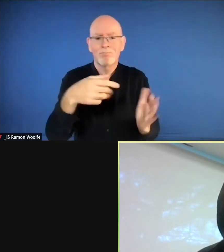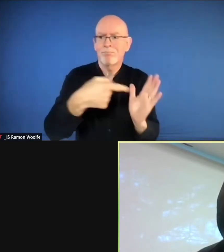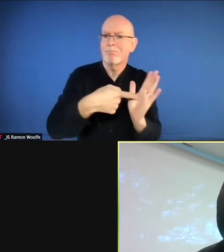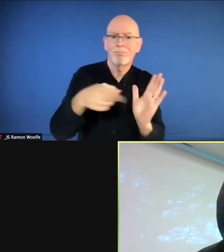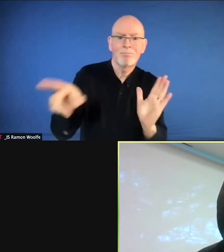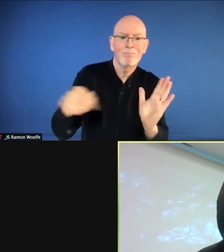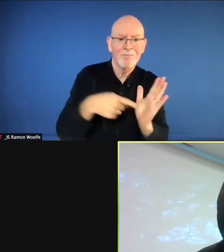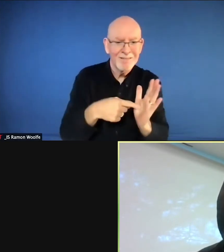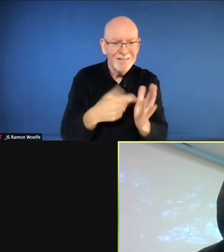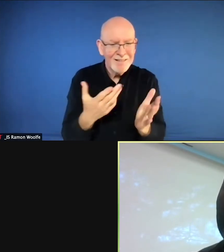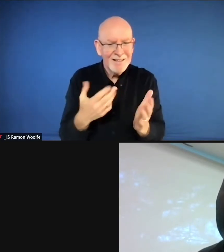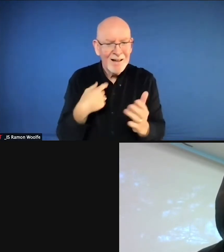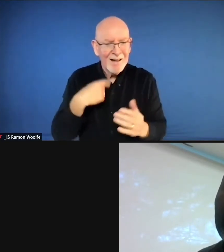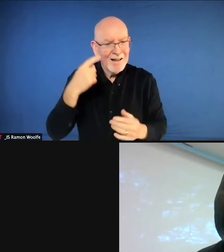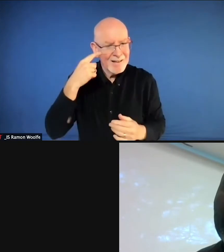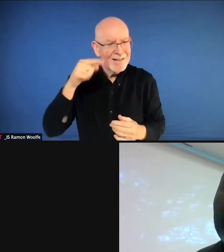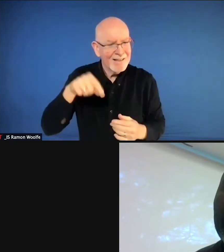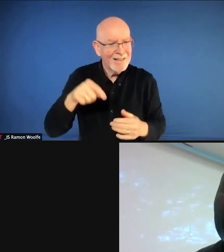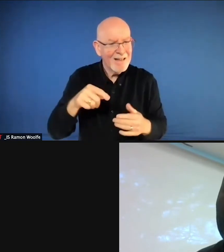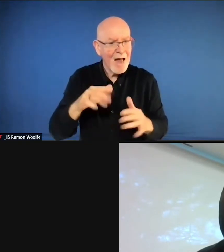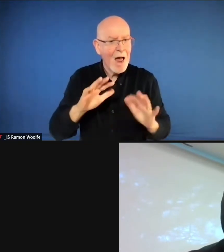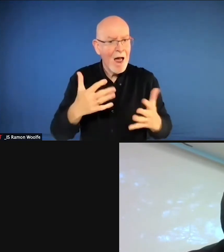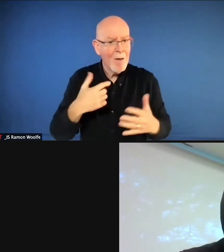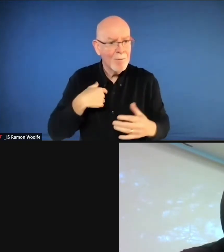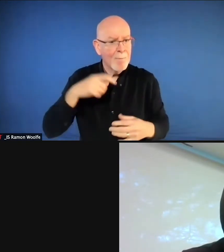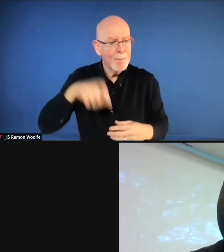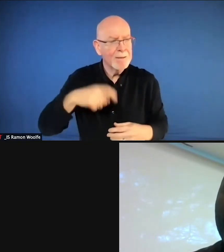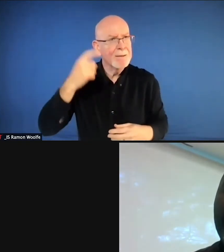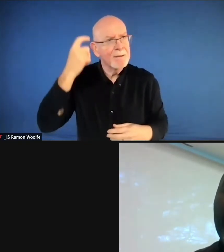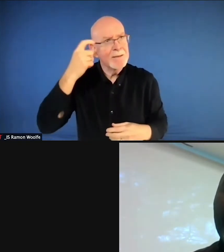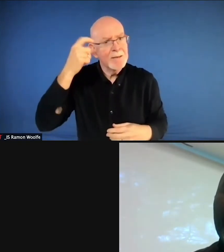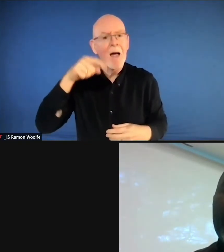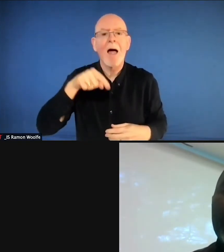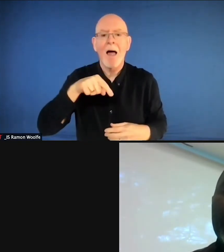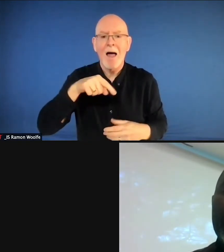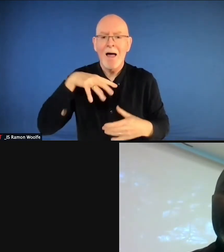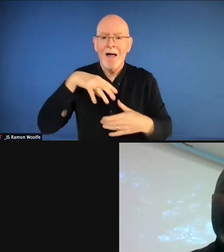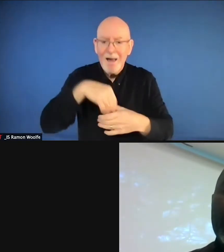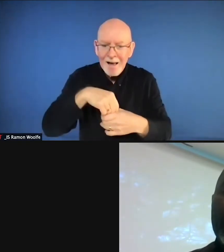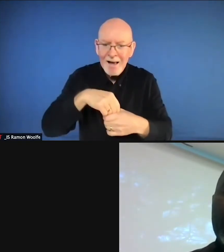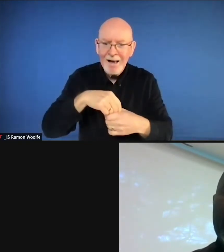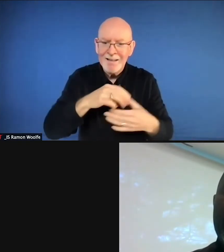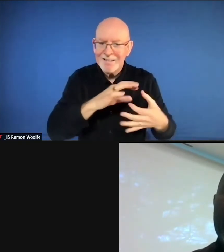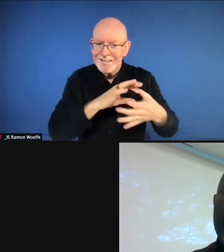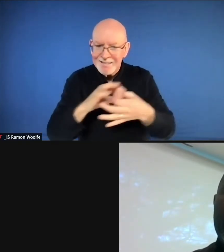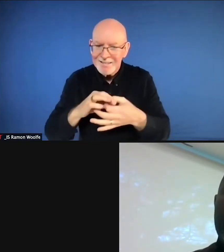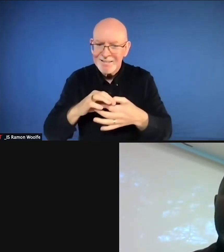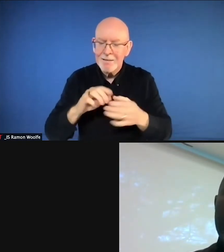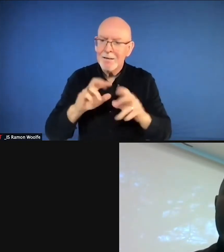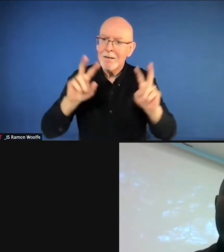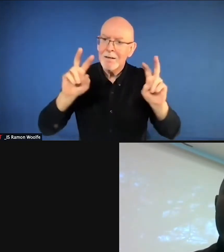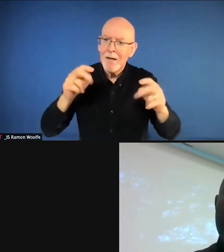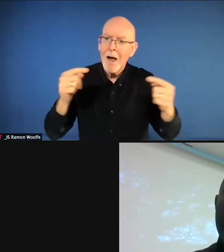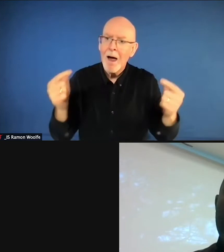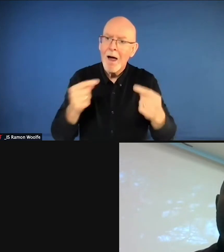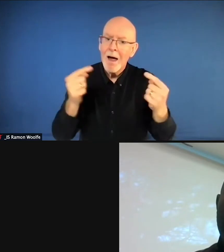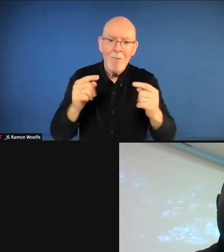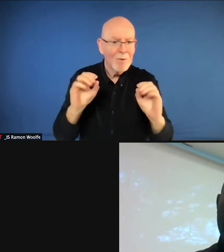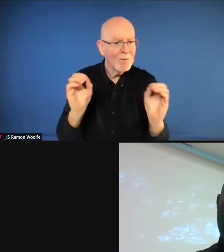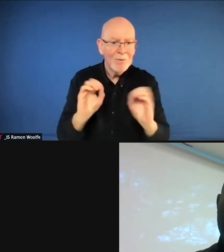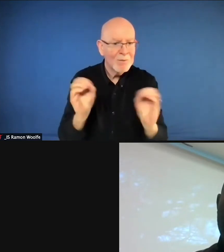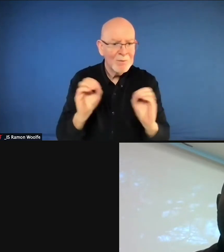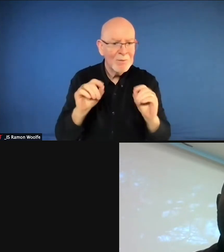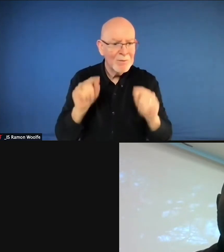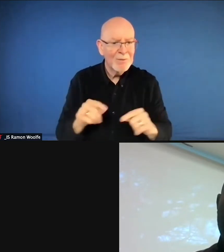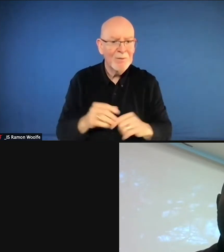principle. Excellent. Thank you so much, Alfred. Now, turning to Abelone, you've just submitted